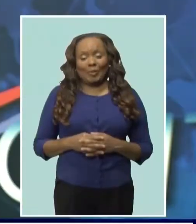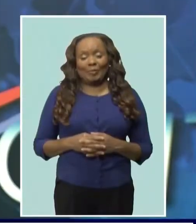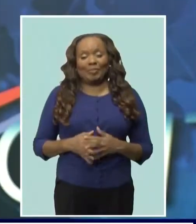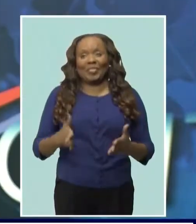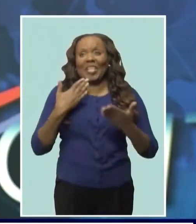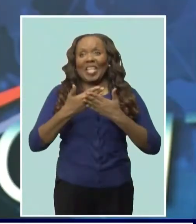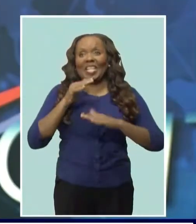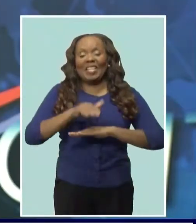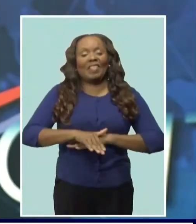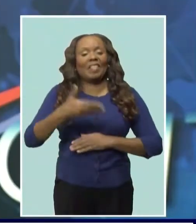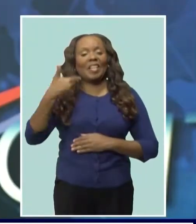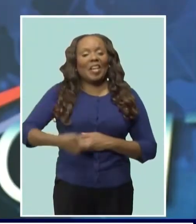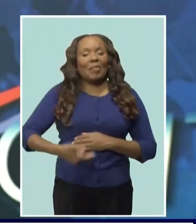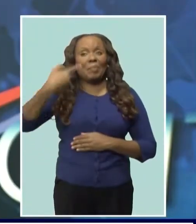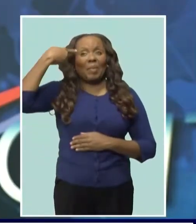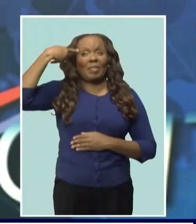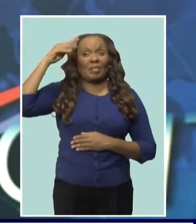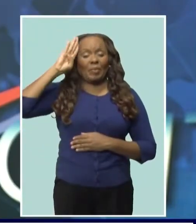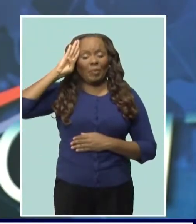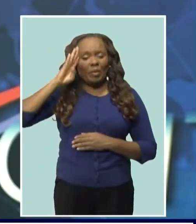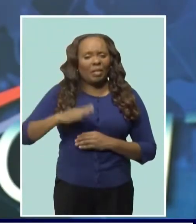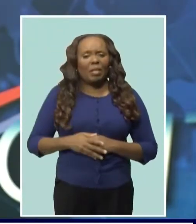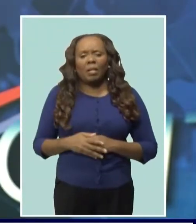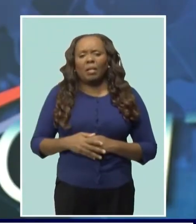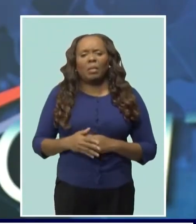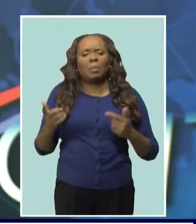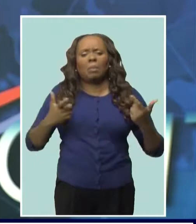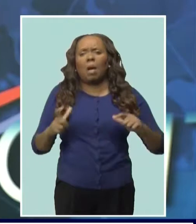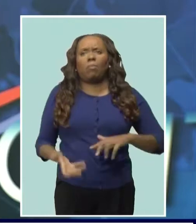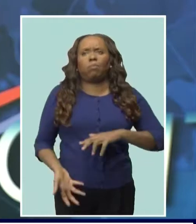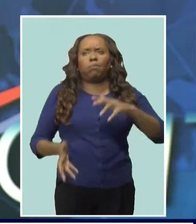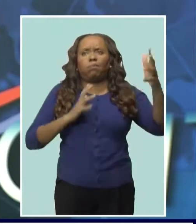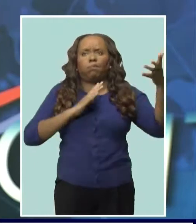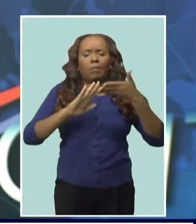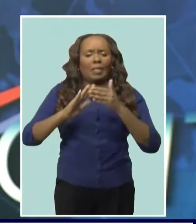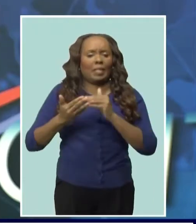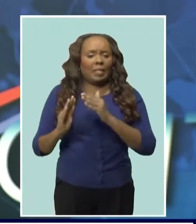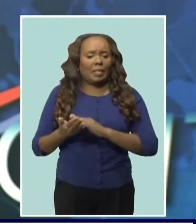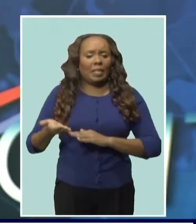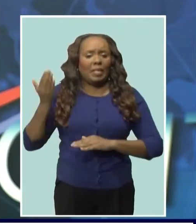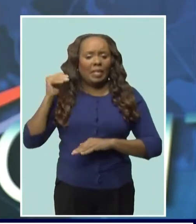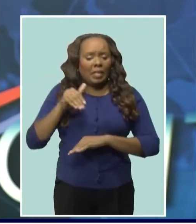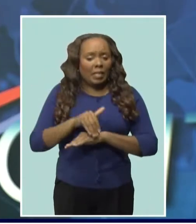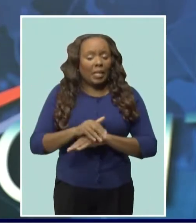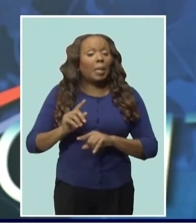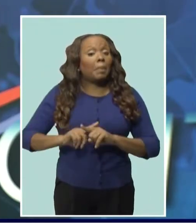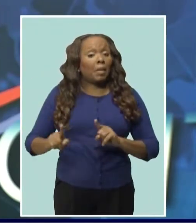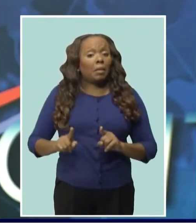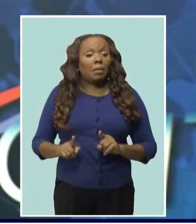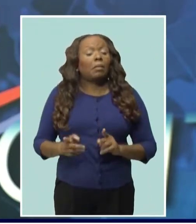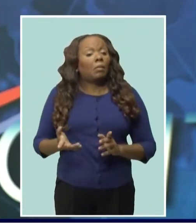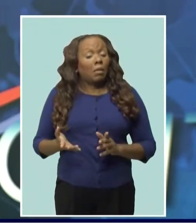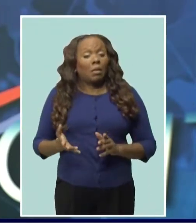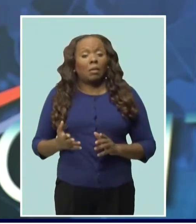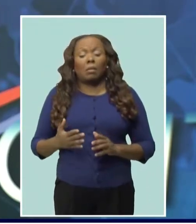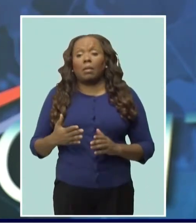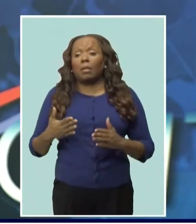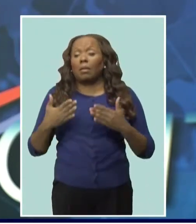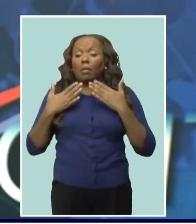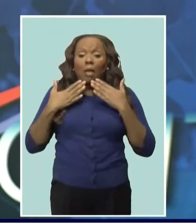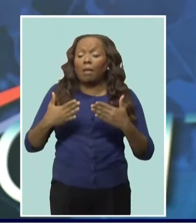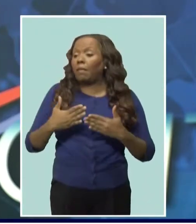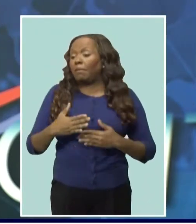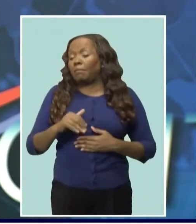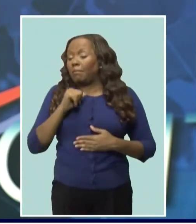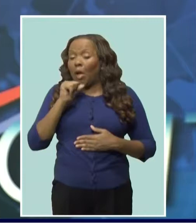Good evening, I'm Pearson Bowen. A major disaster averted in the city of Bridgetown as firemen valiantly fought a